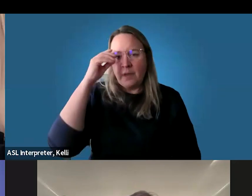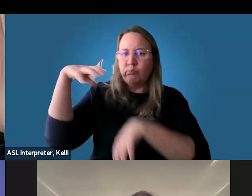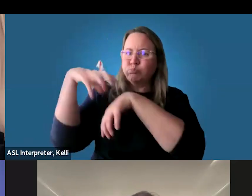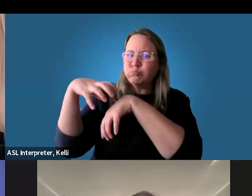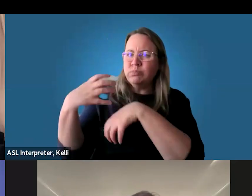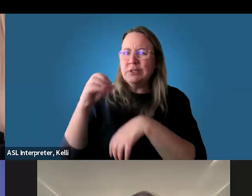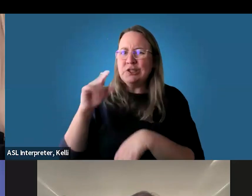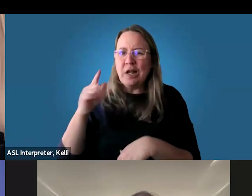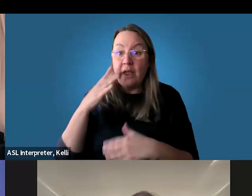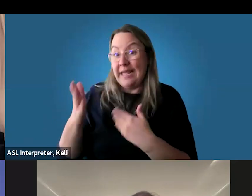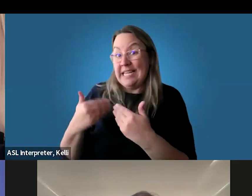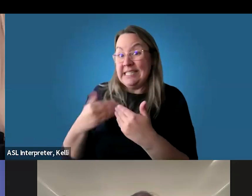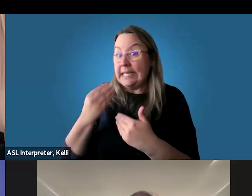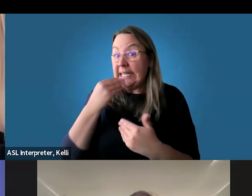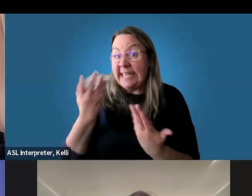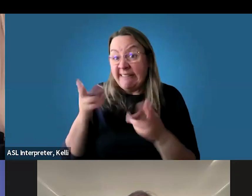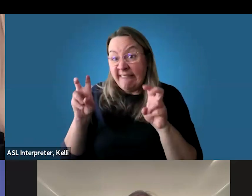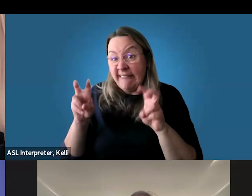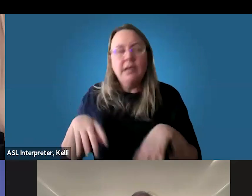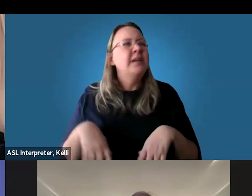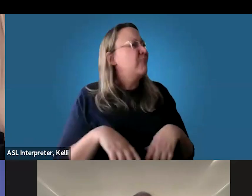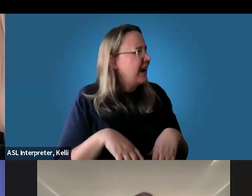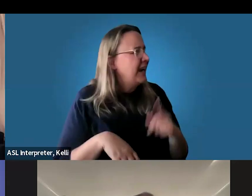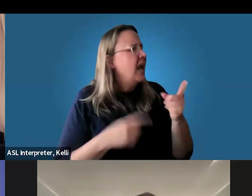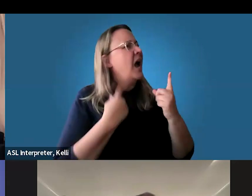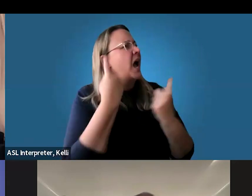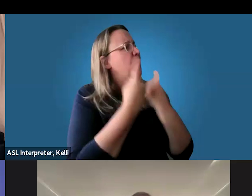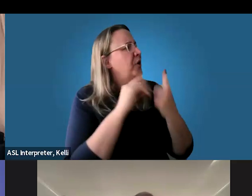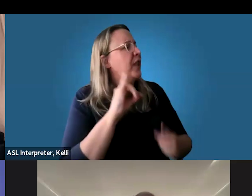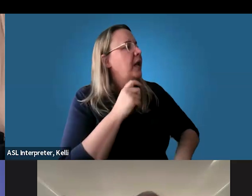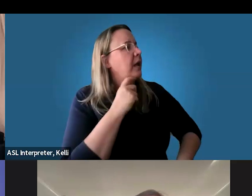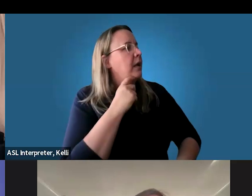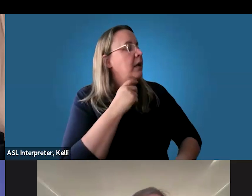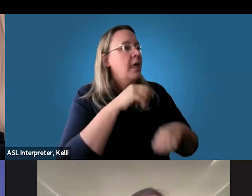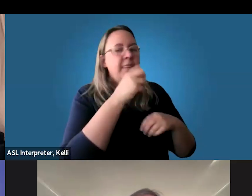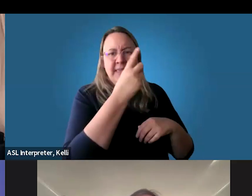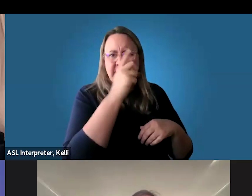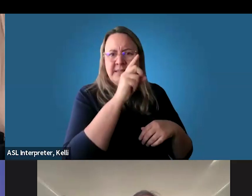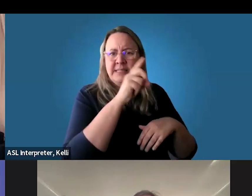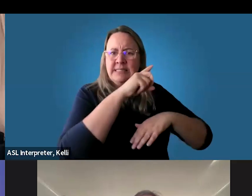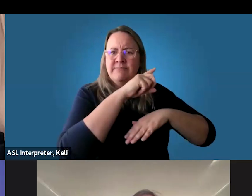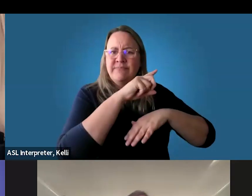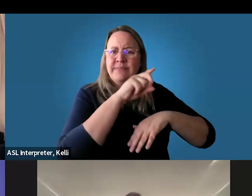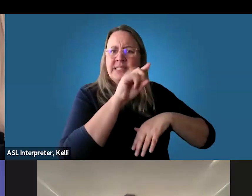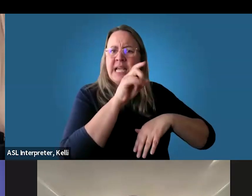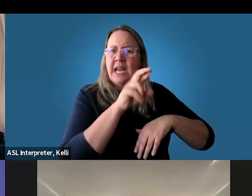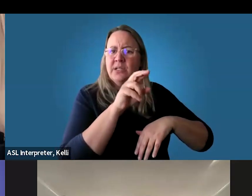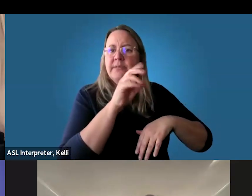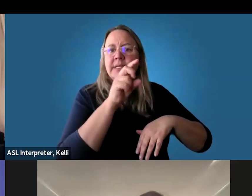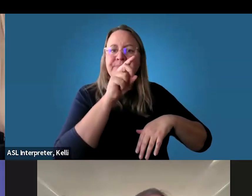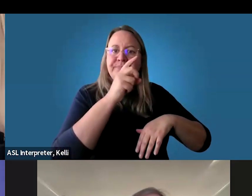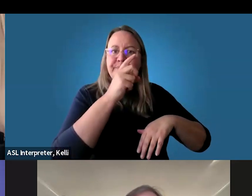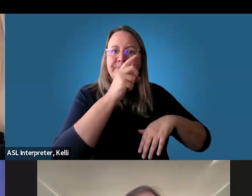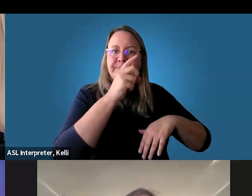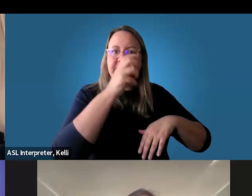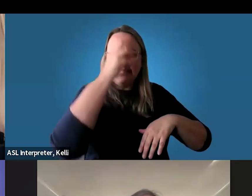they just easy to eat? Yeah, like I wonder, like if the dinosaur version of turtles, were they like what was